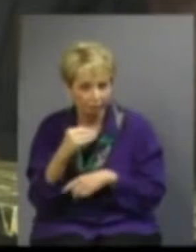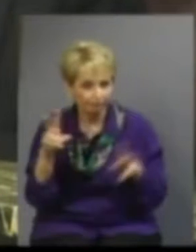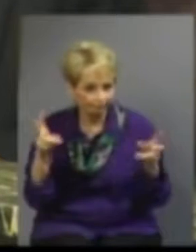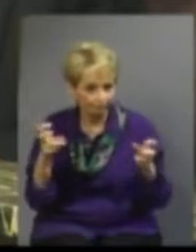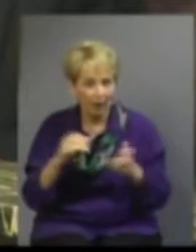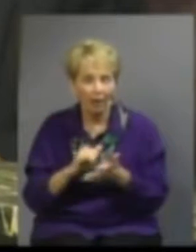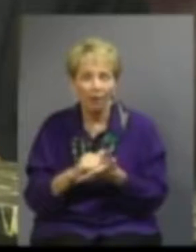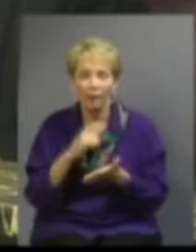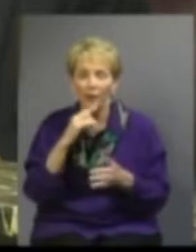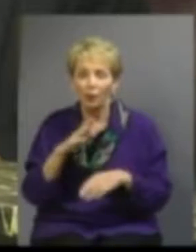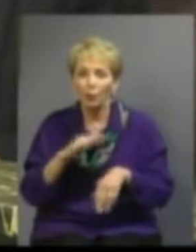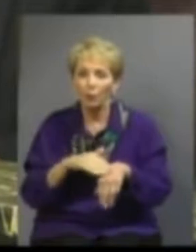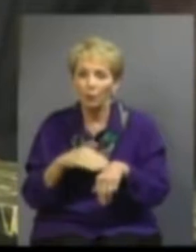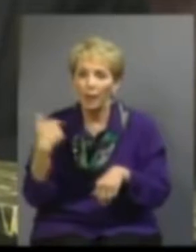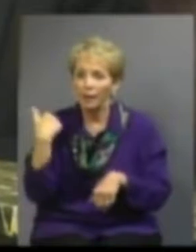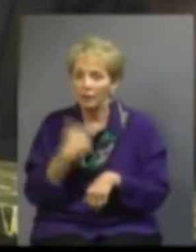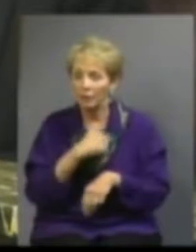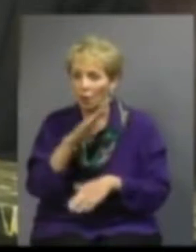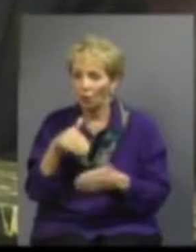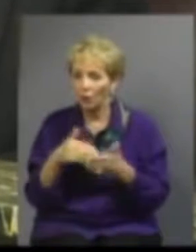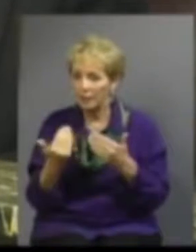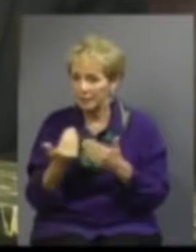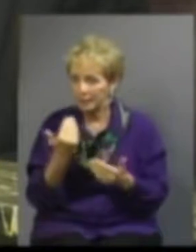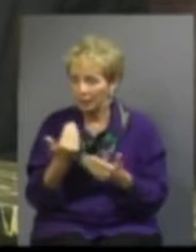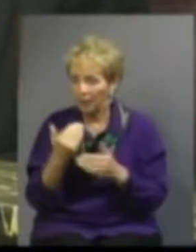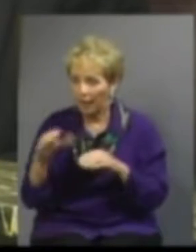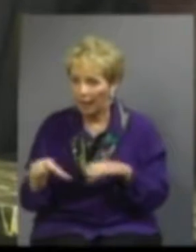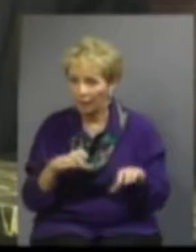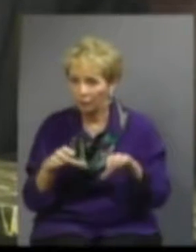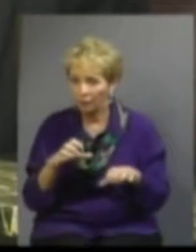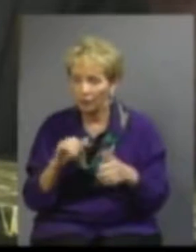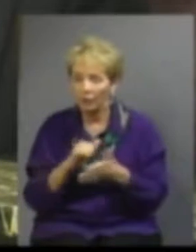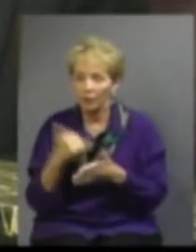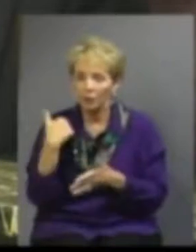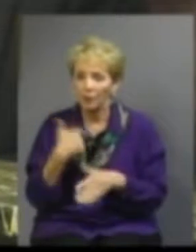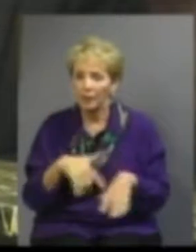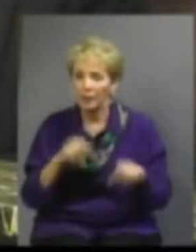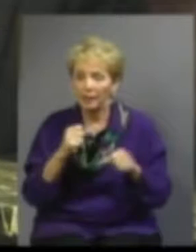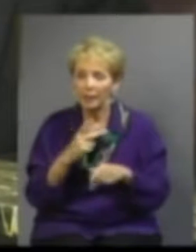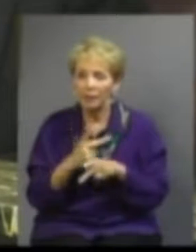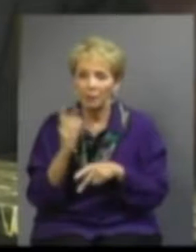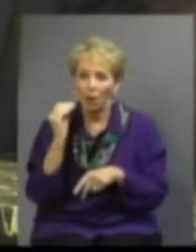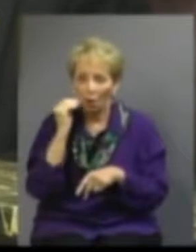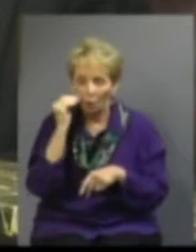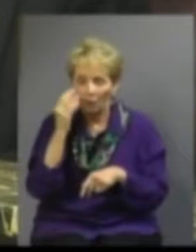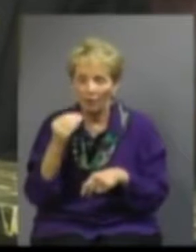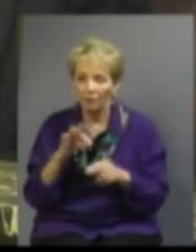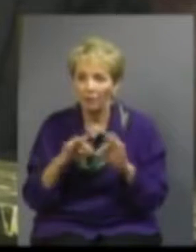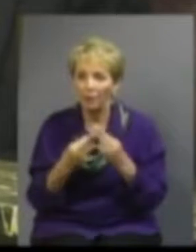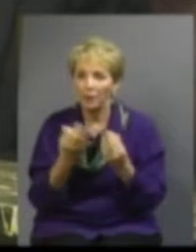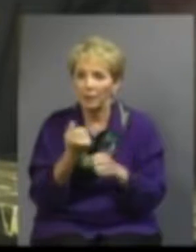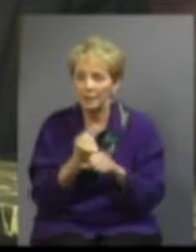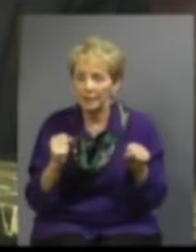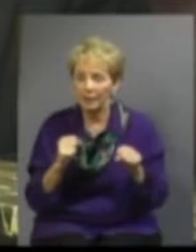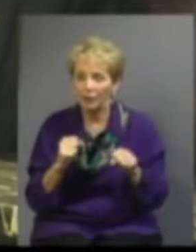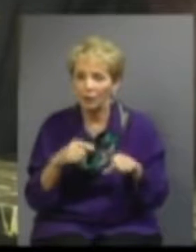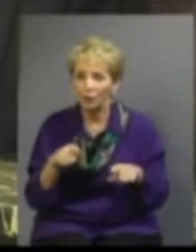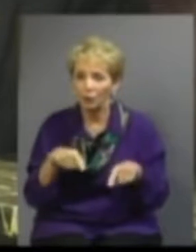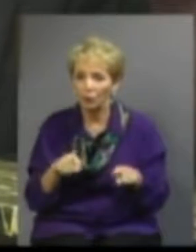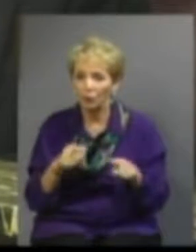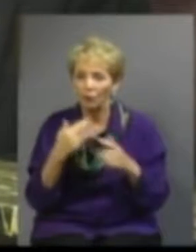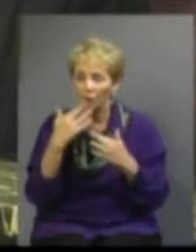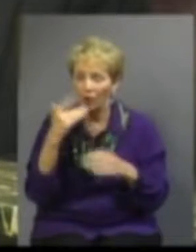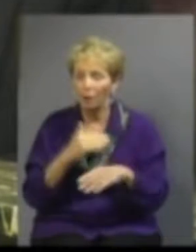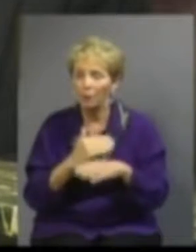effectively serves to remind us that all of the simple actions we can take to keep our homes and families safe from fire during Fire